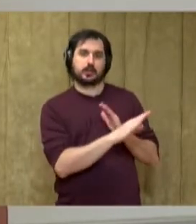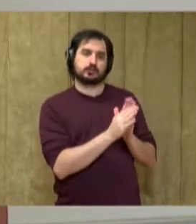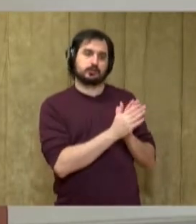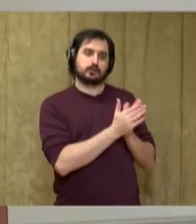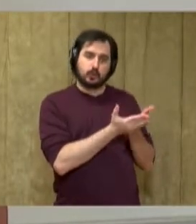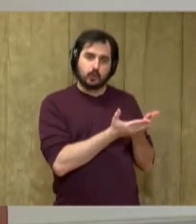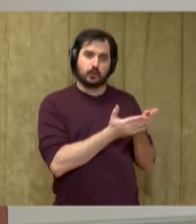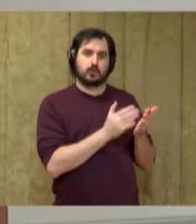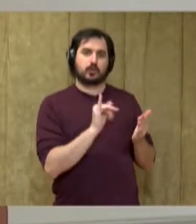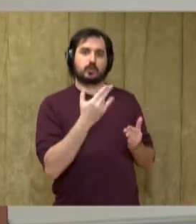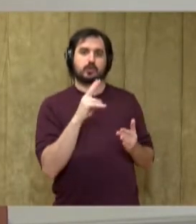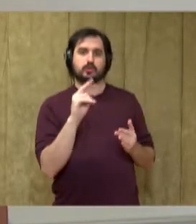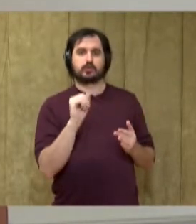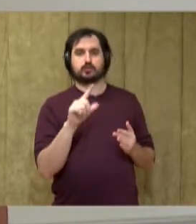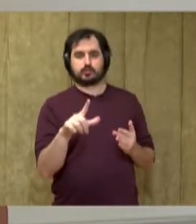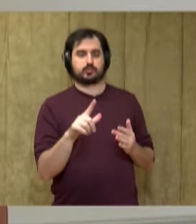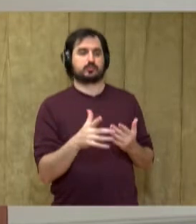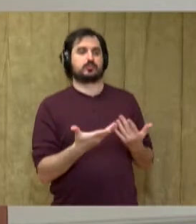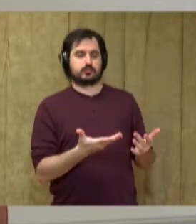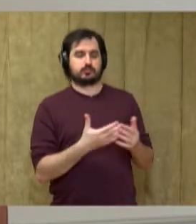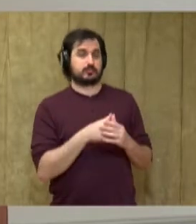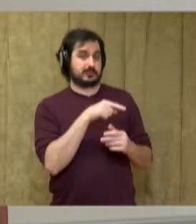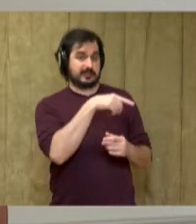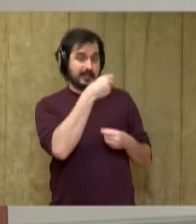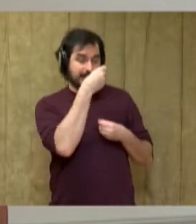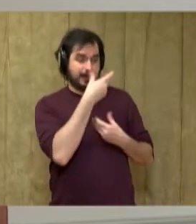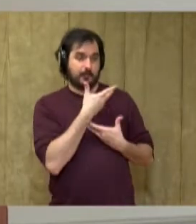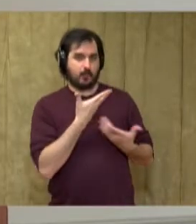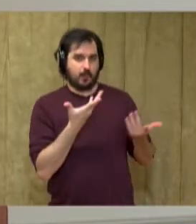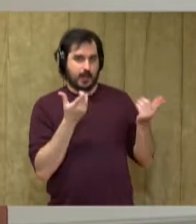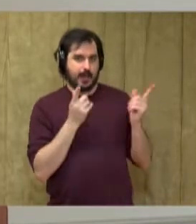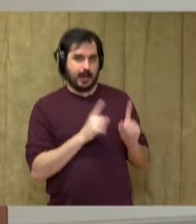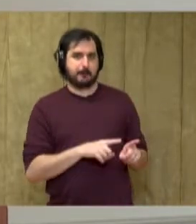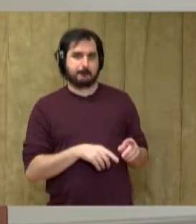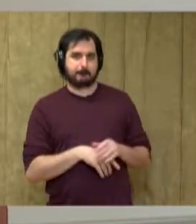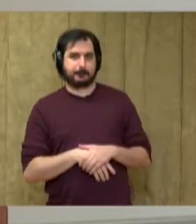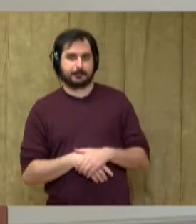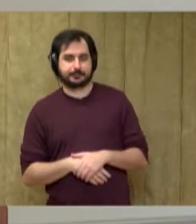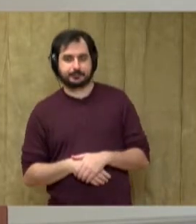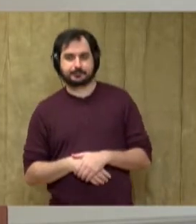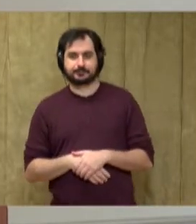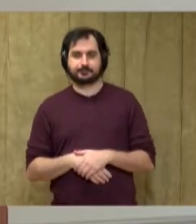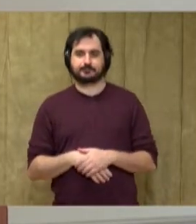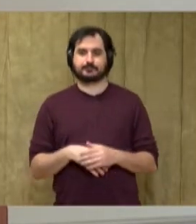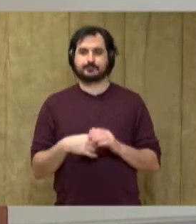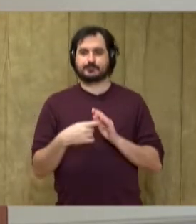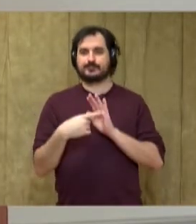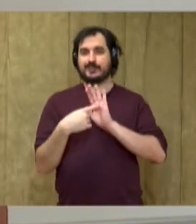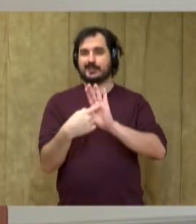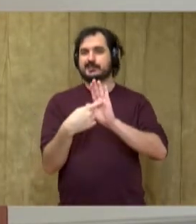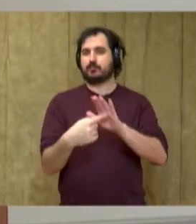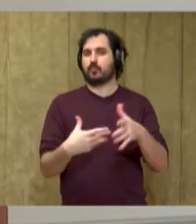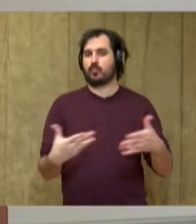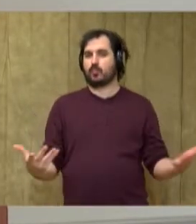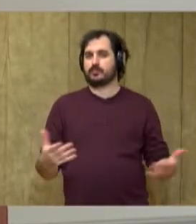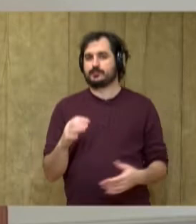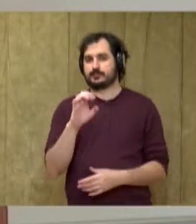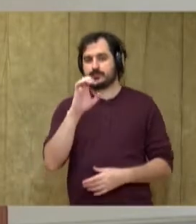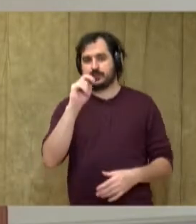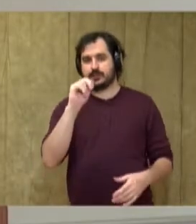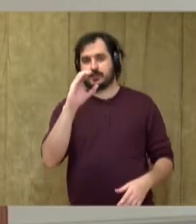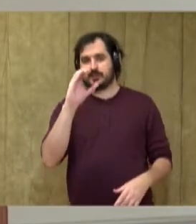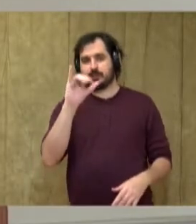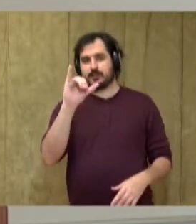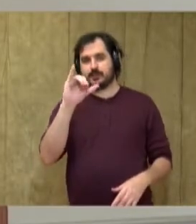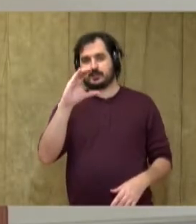happened even though they're not with us anymore, okay? Examples of this, encyclopedias. I know y'all don't use those a